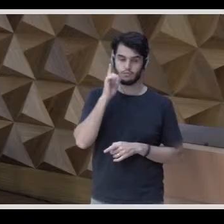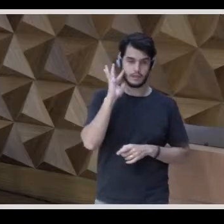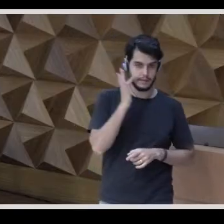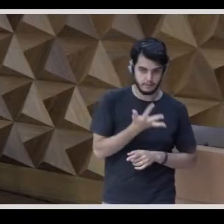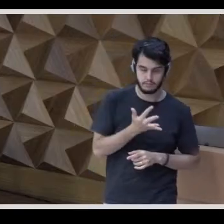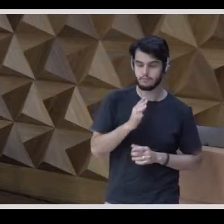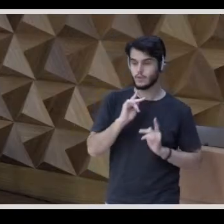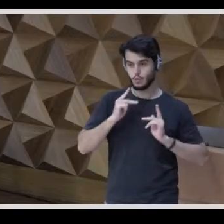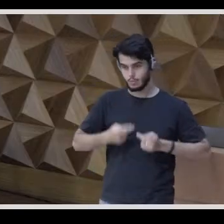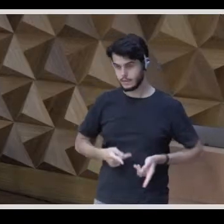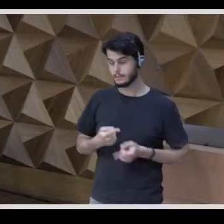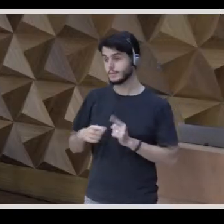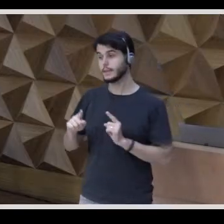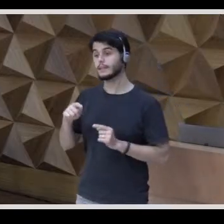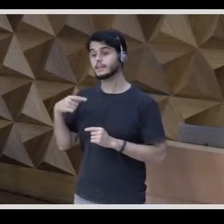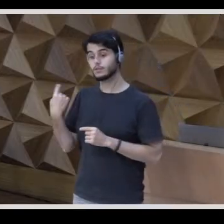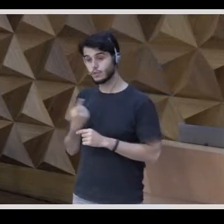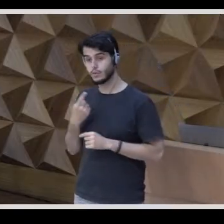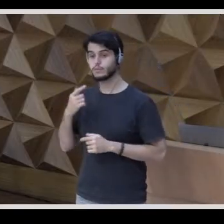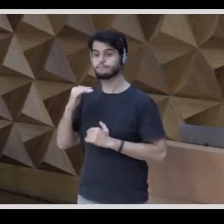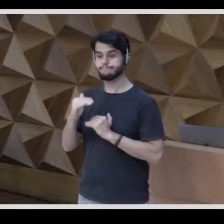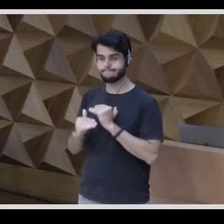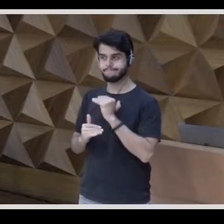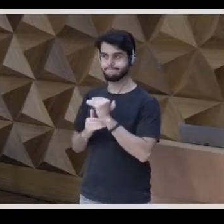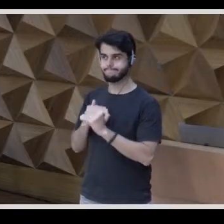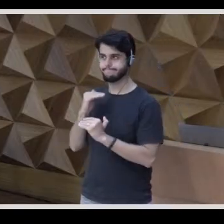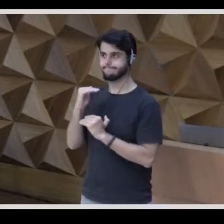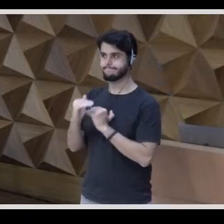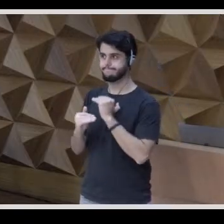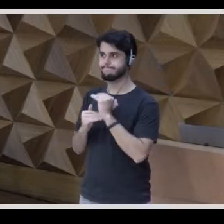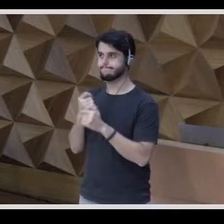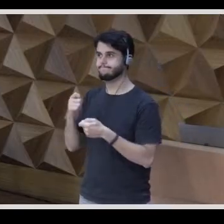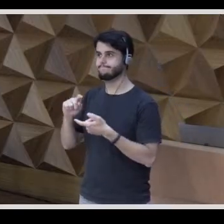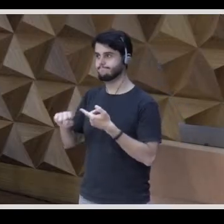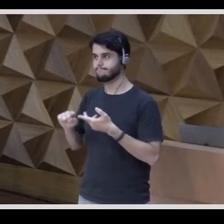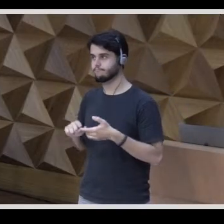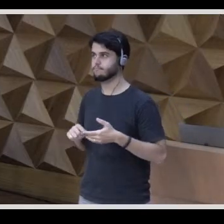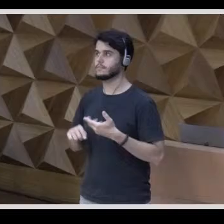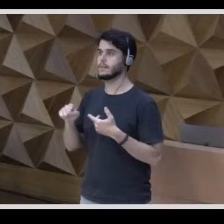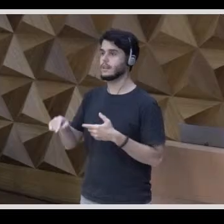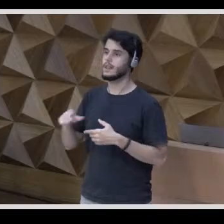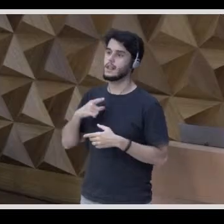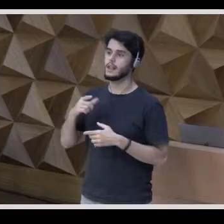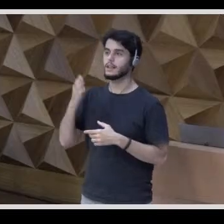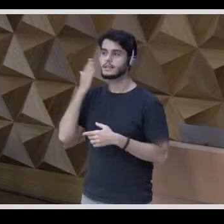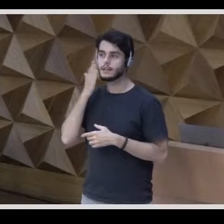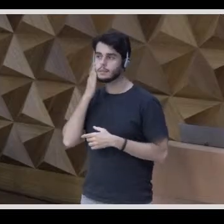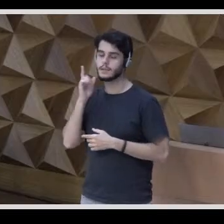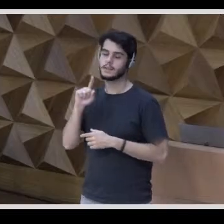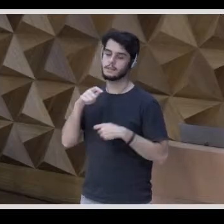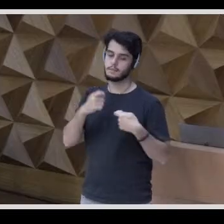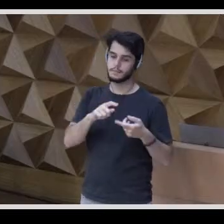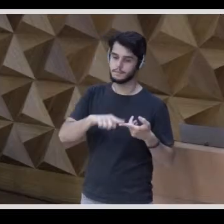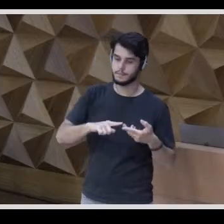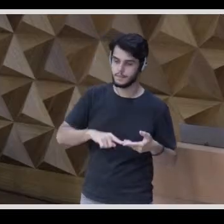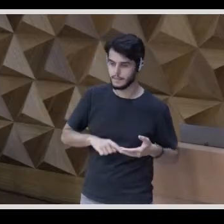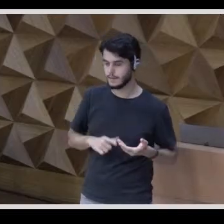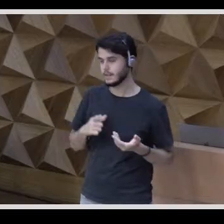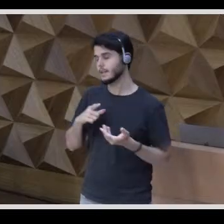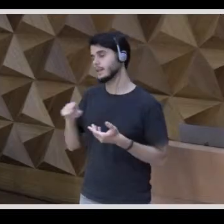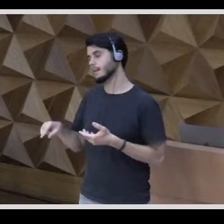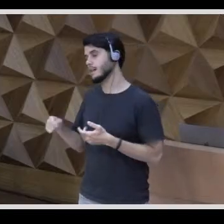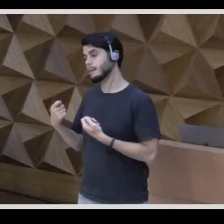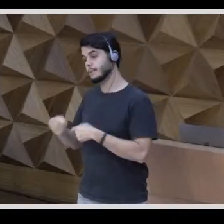and so the blurring of needs and wants, actually, I think it actually is a genuine one. There are people who probably